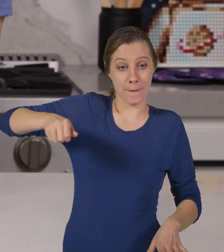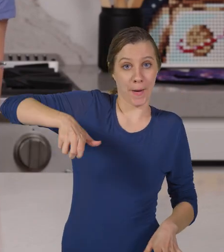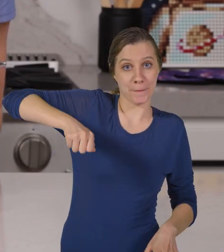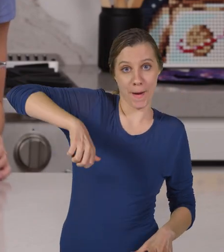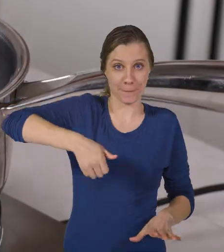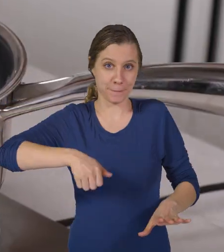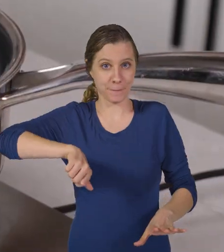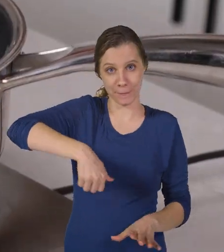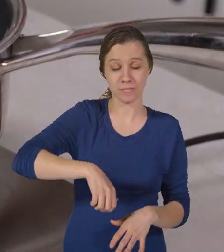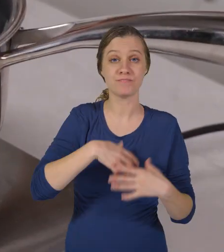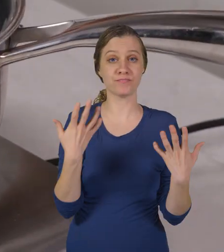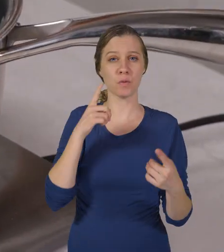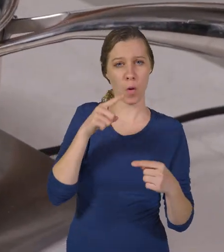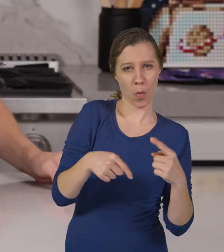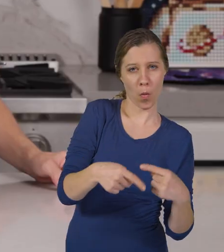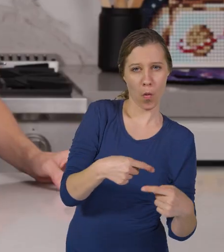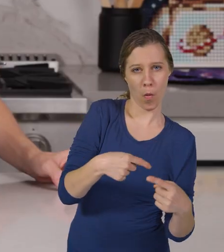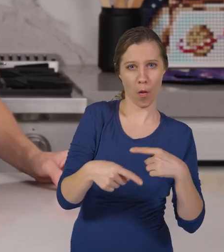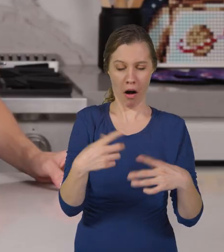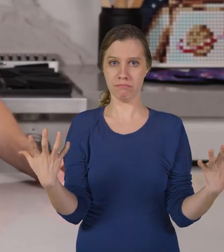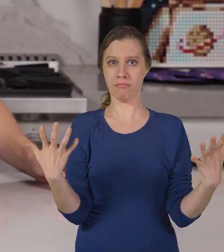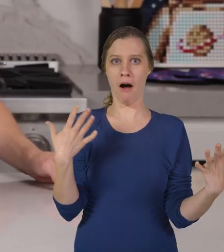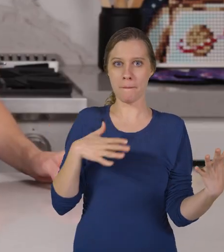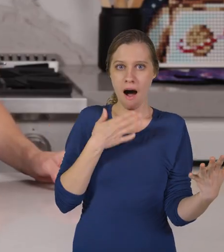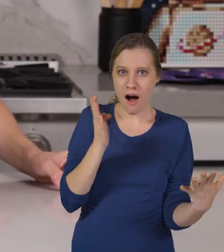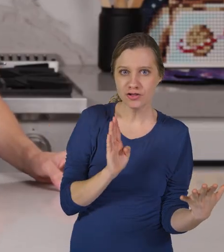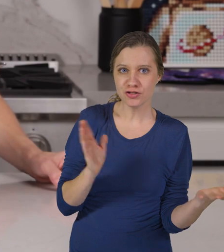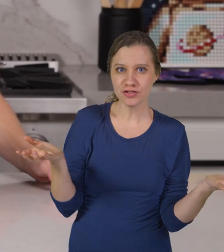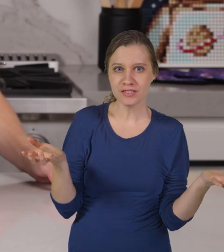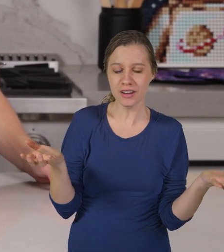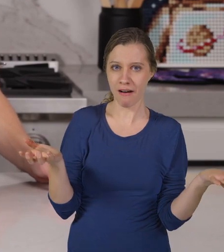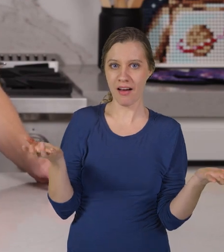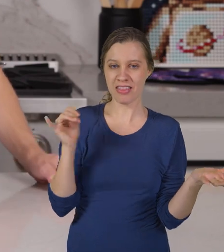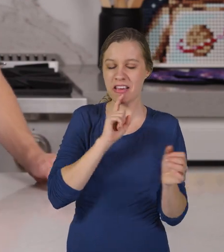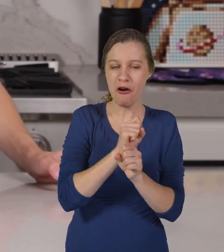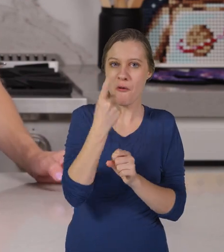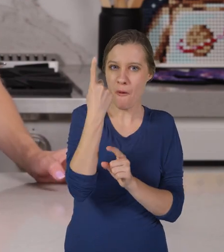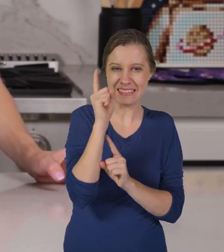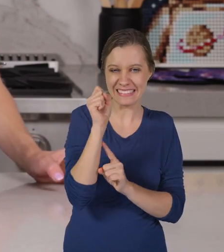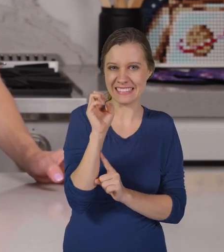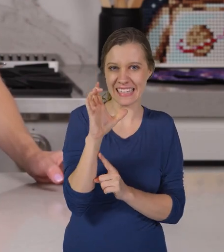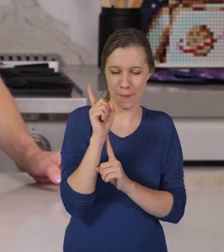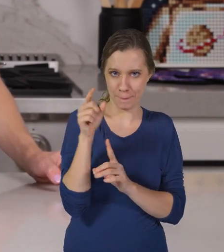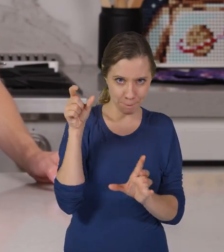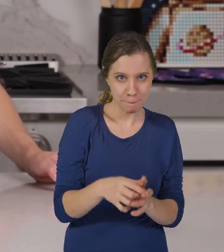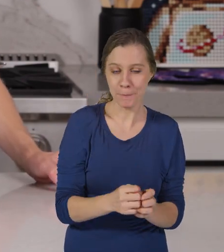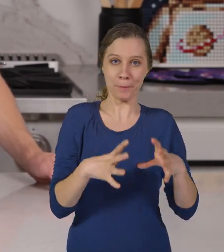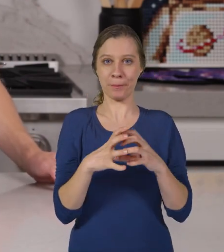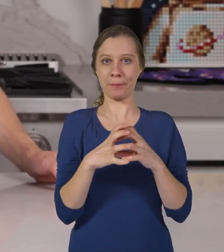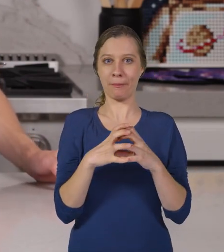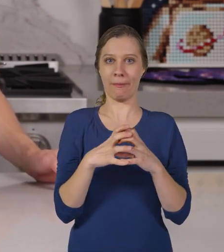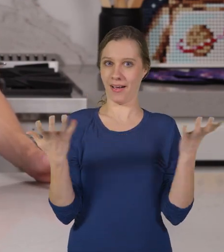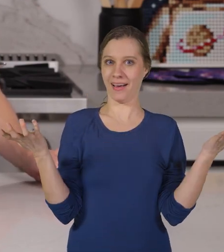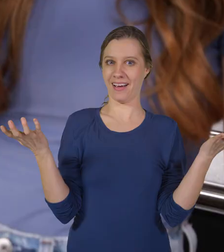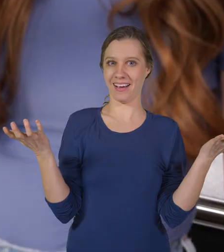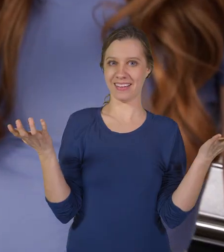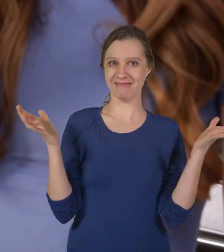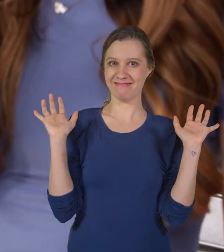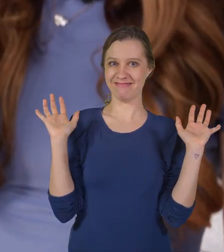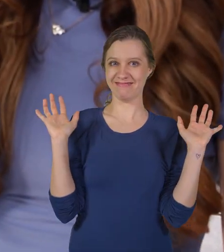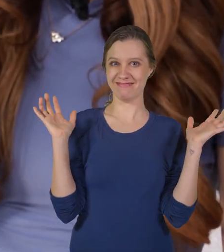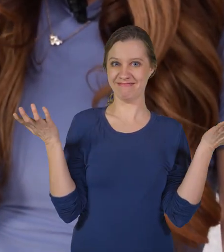this inside. So, we're going to roll. Oh my gosh. Literally, that was like 1